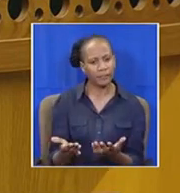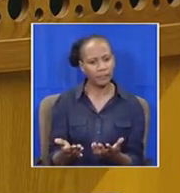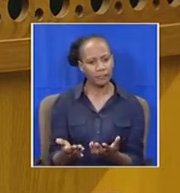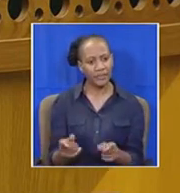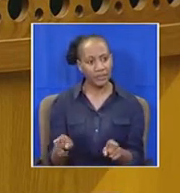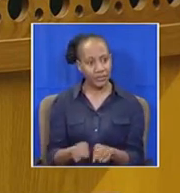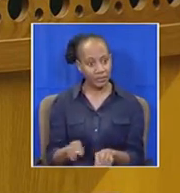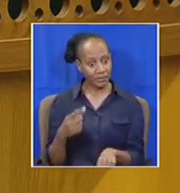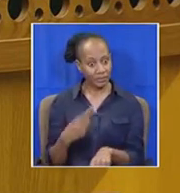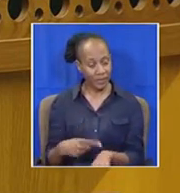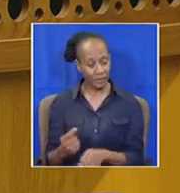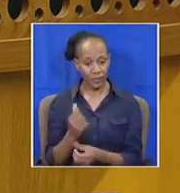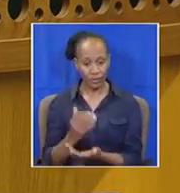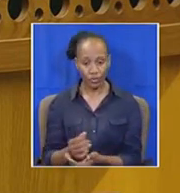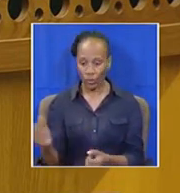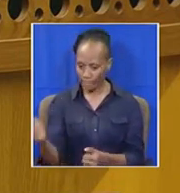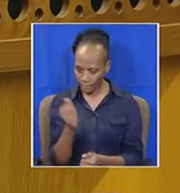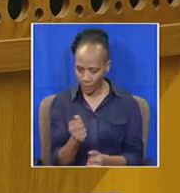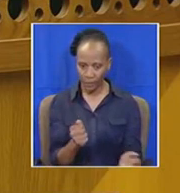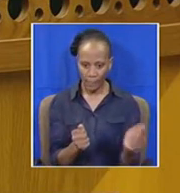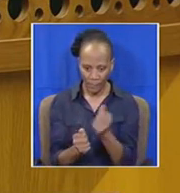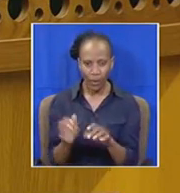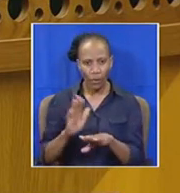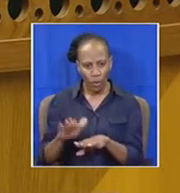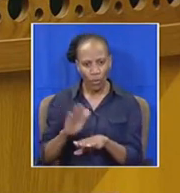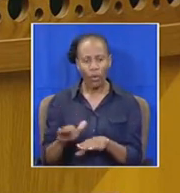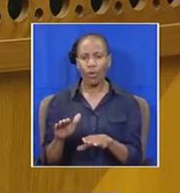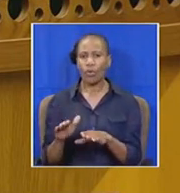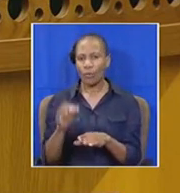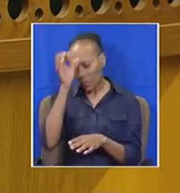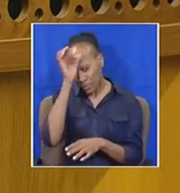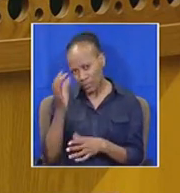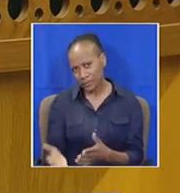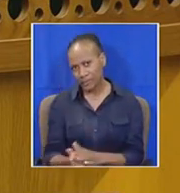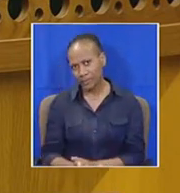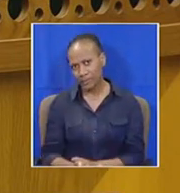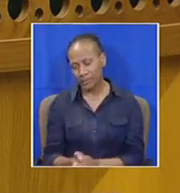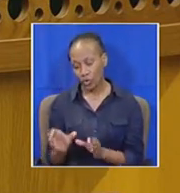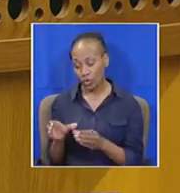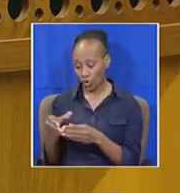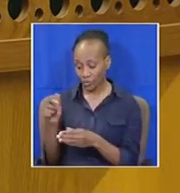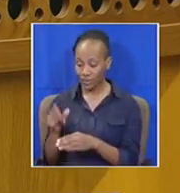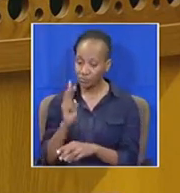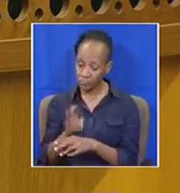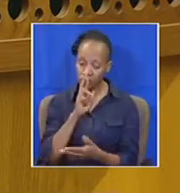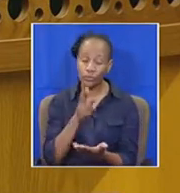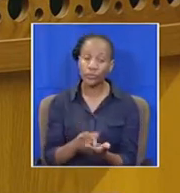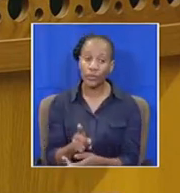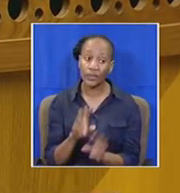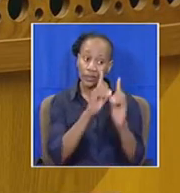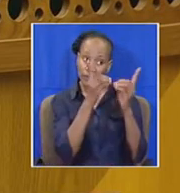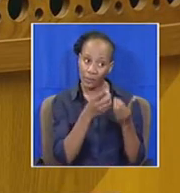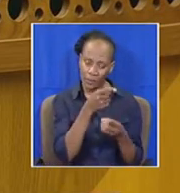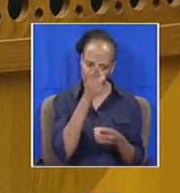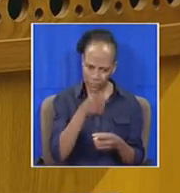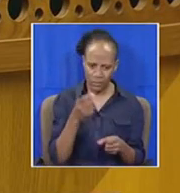capacitating this environment, especially at cluster level. The committee also recommended that the department should